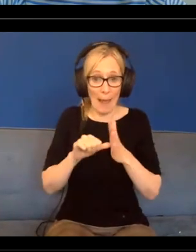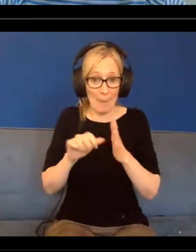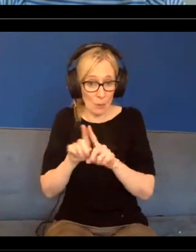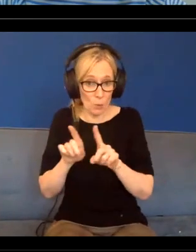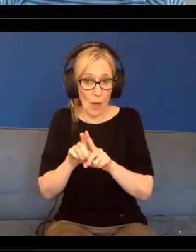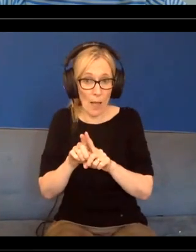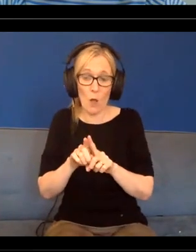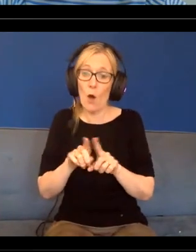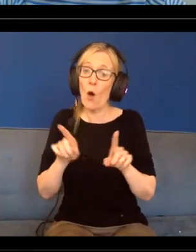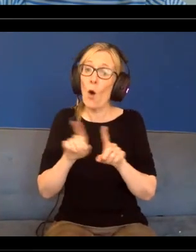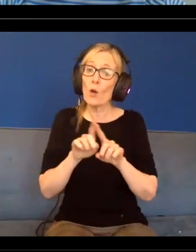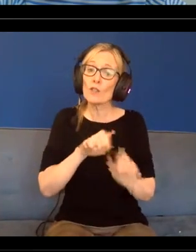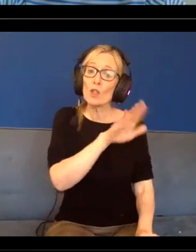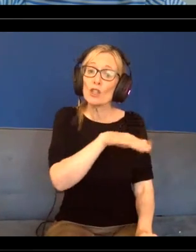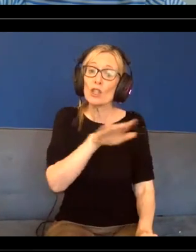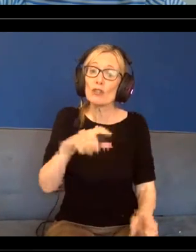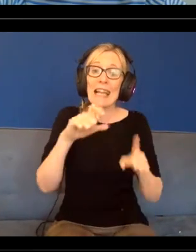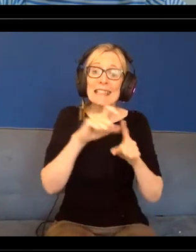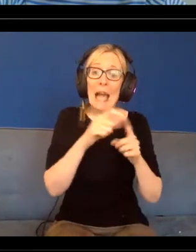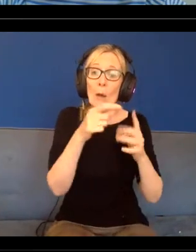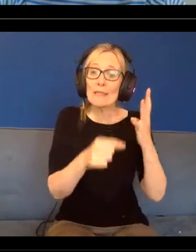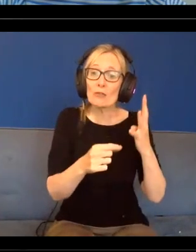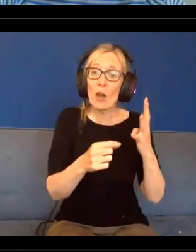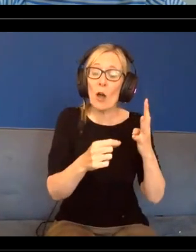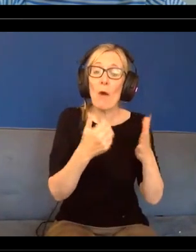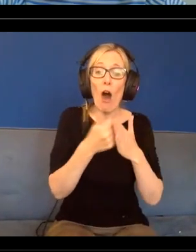Children with Down syndrome can often have